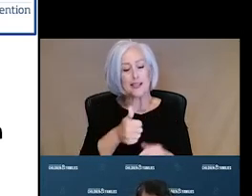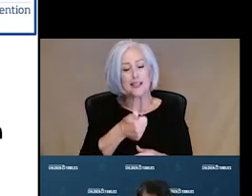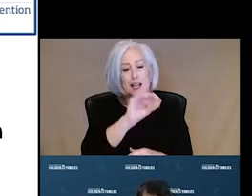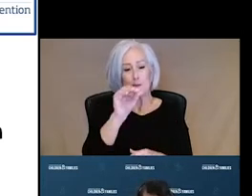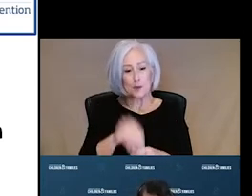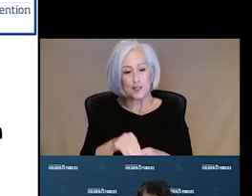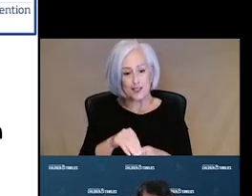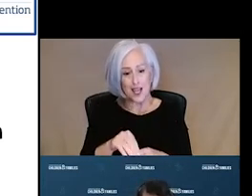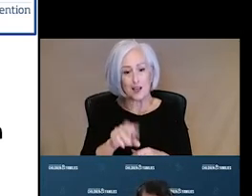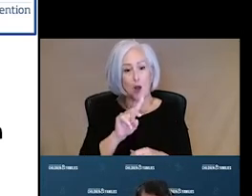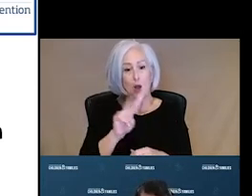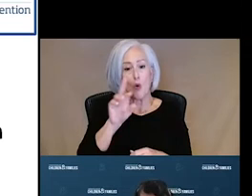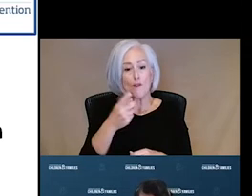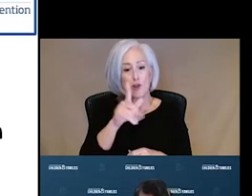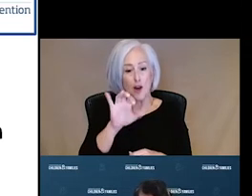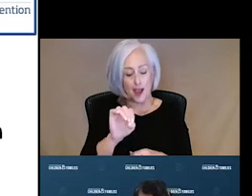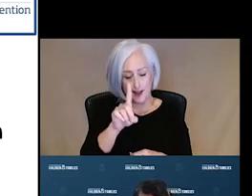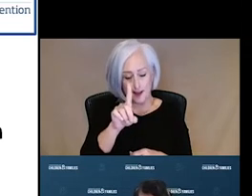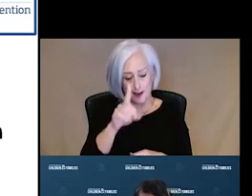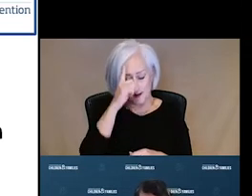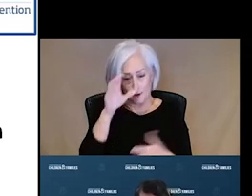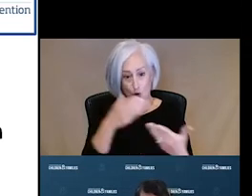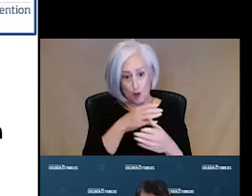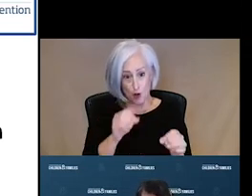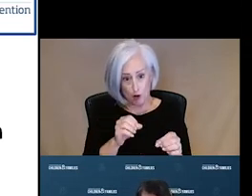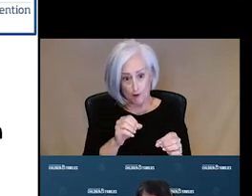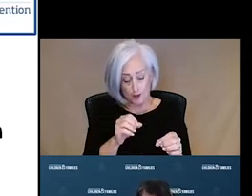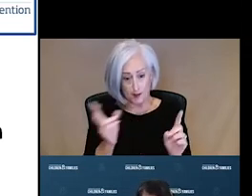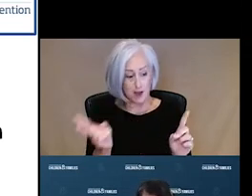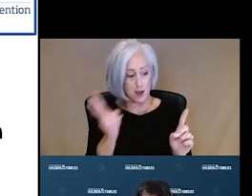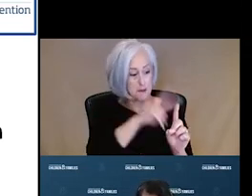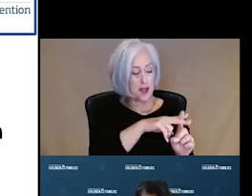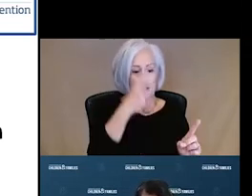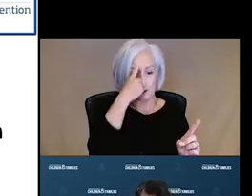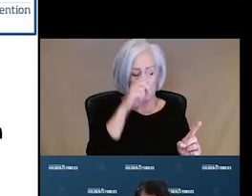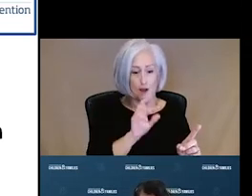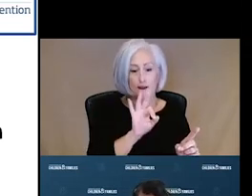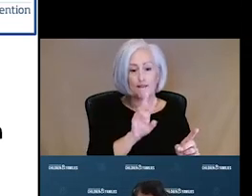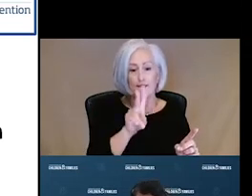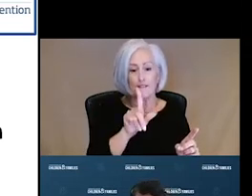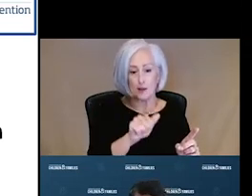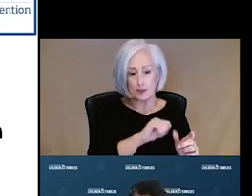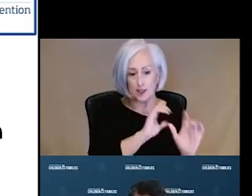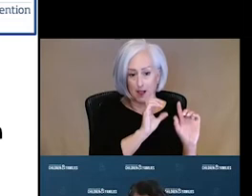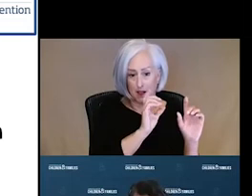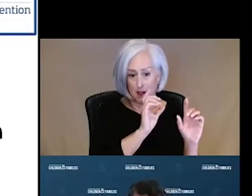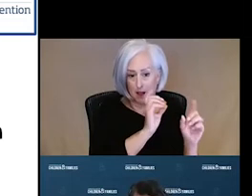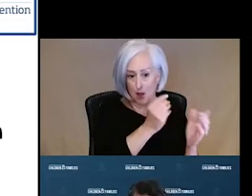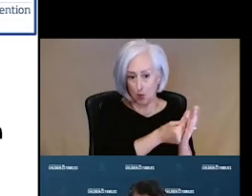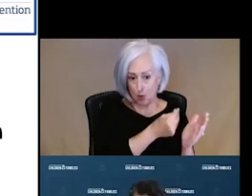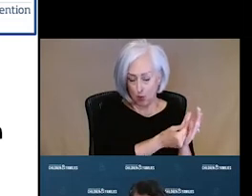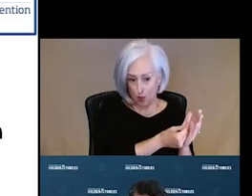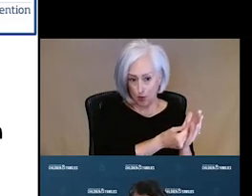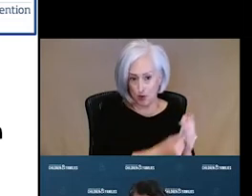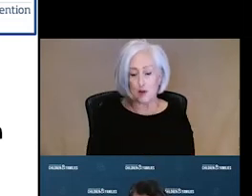the office space is directly allocated to the FVPSA award. But the program may use 25% of